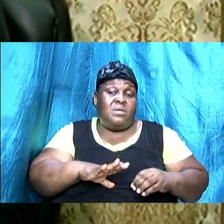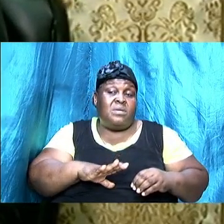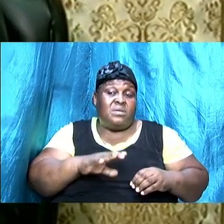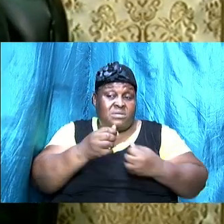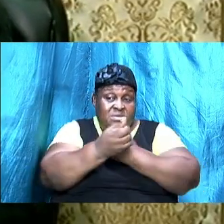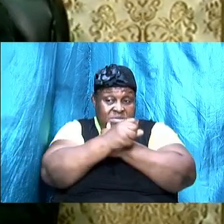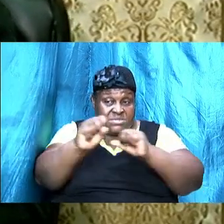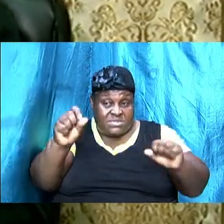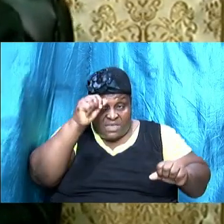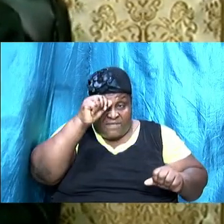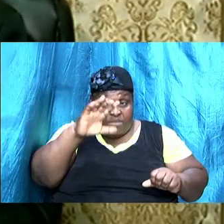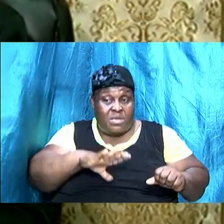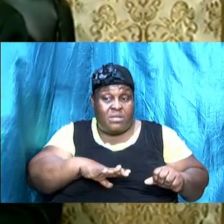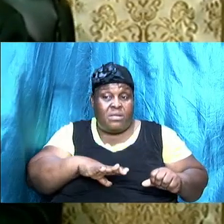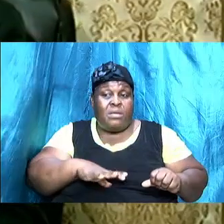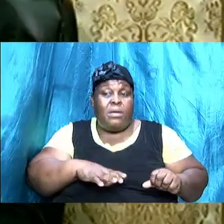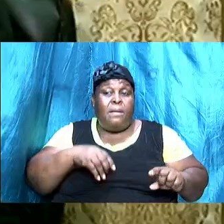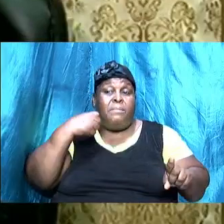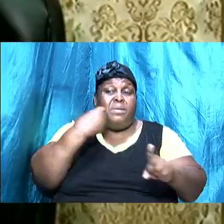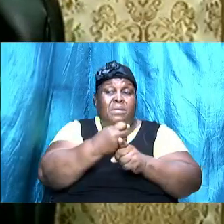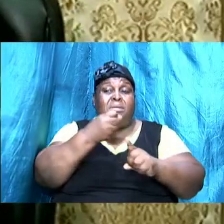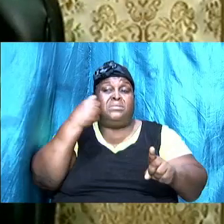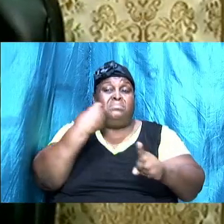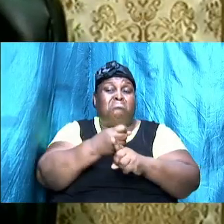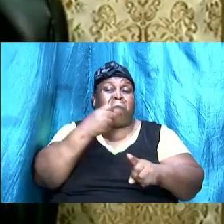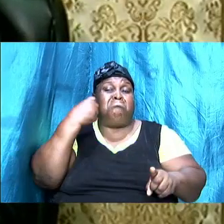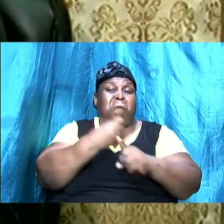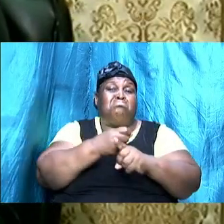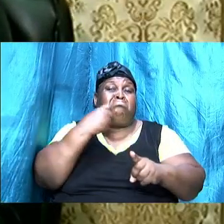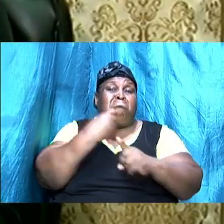saved men were beating their wives,